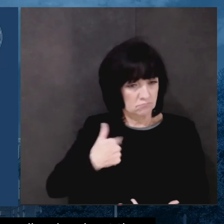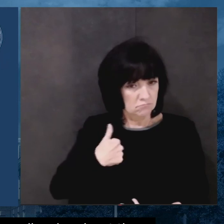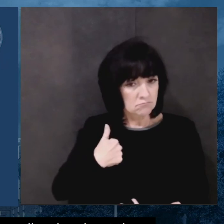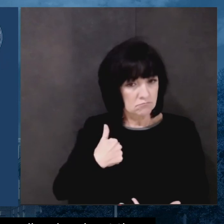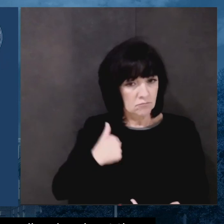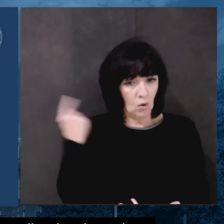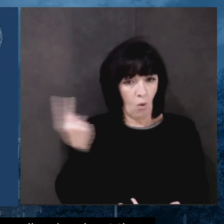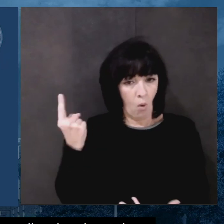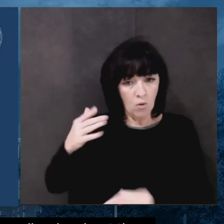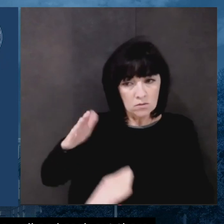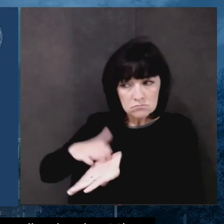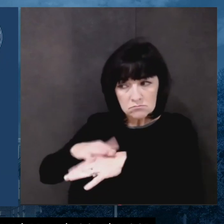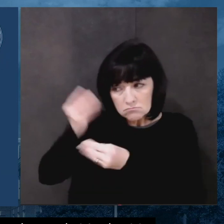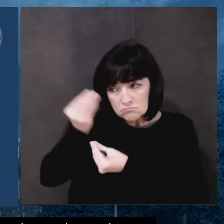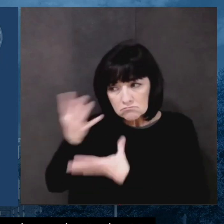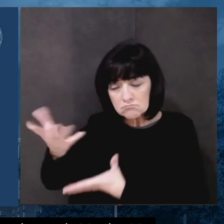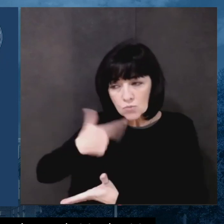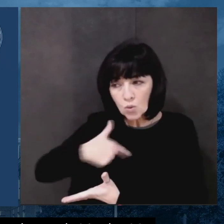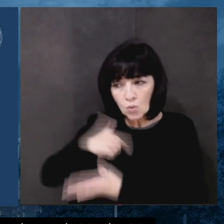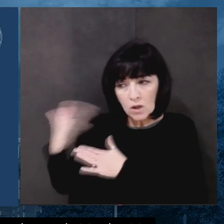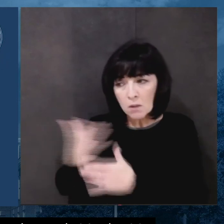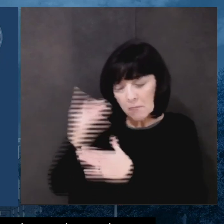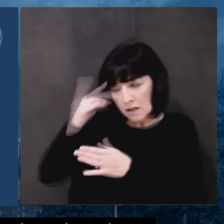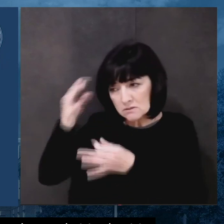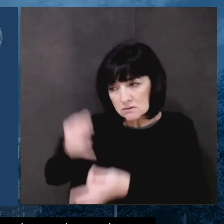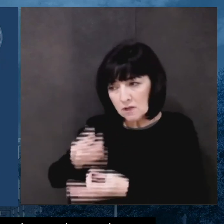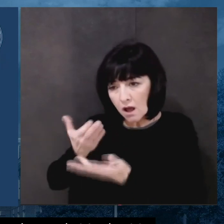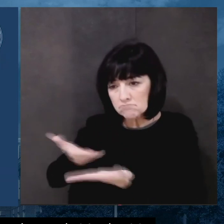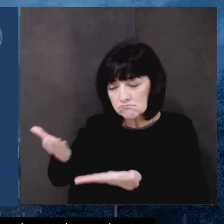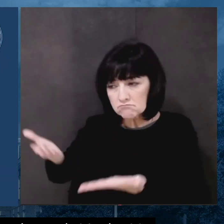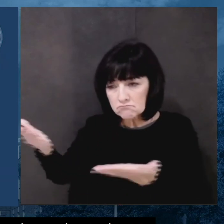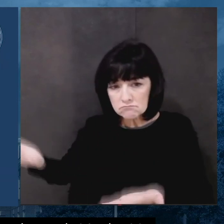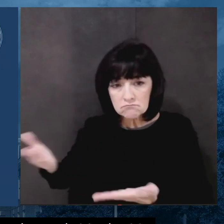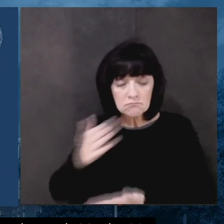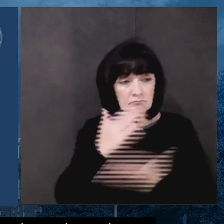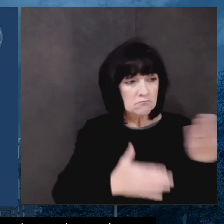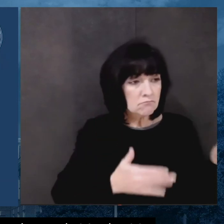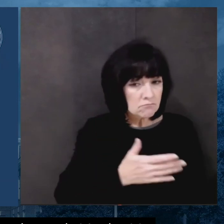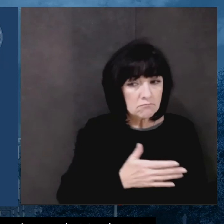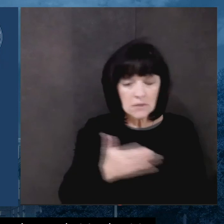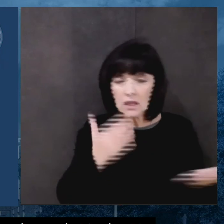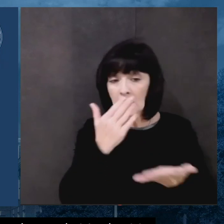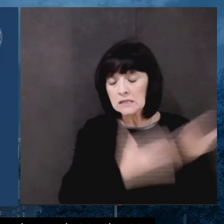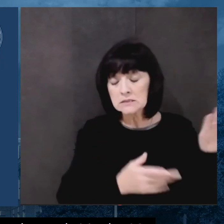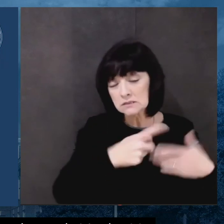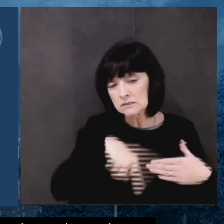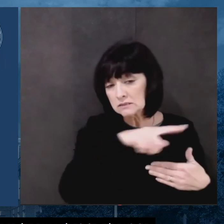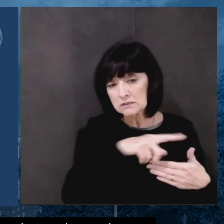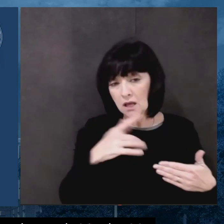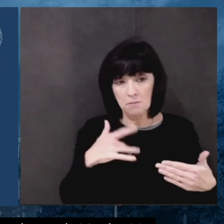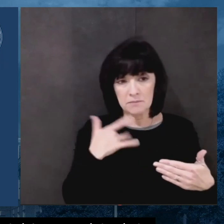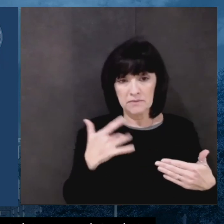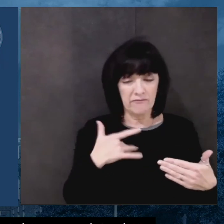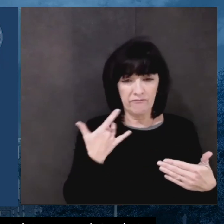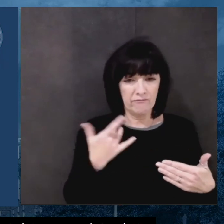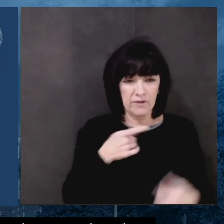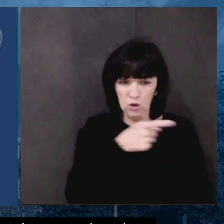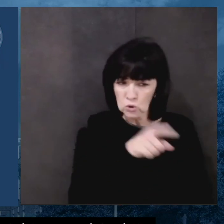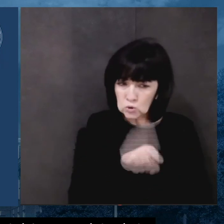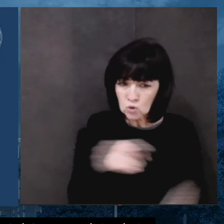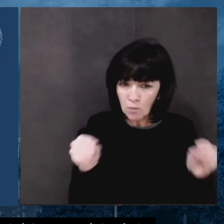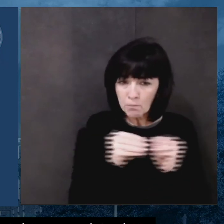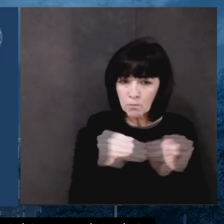occur. That some of those legislators think we're not doing enough to shut down sections of our economy or to